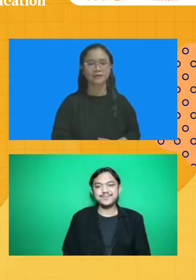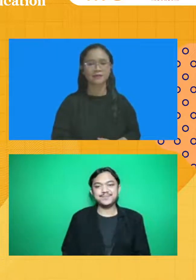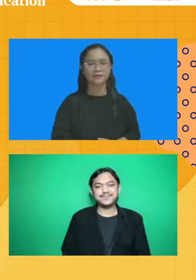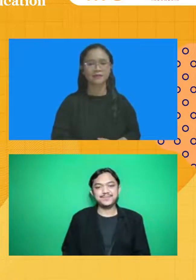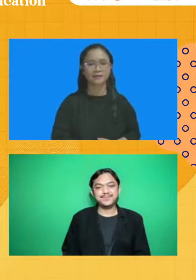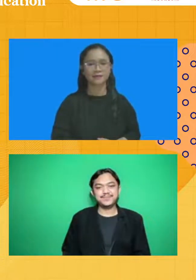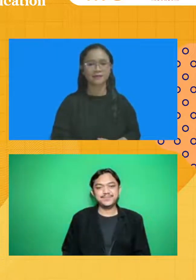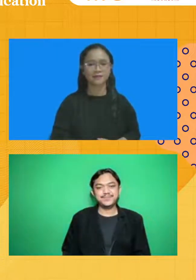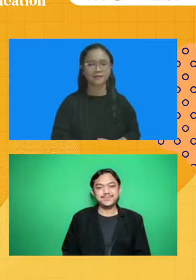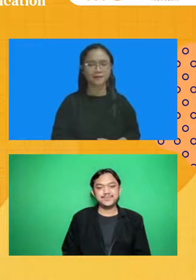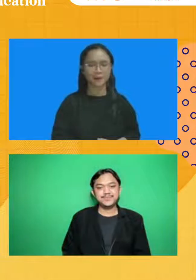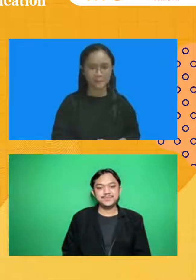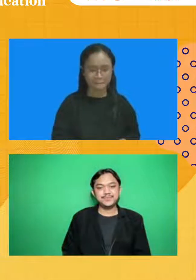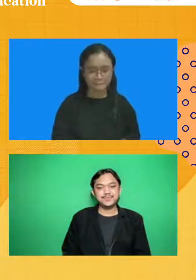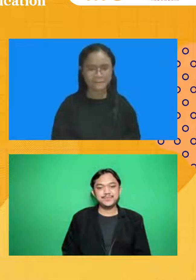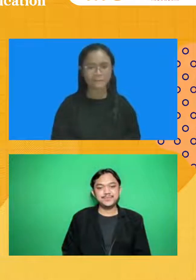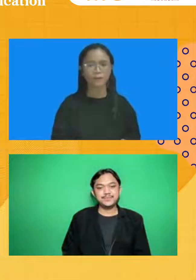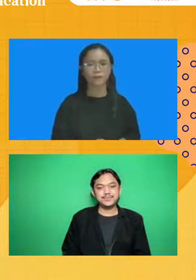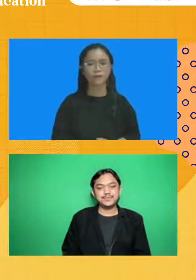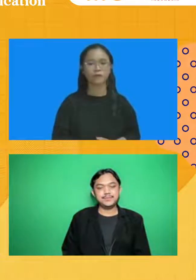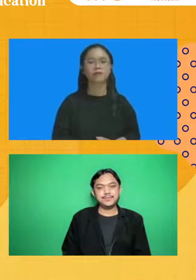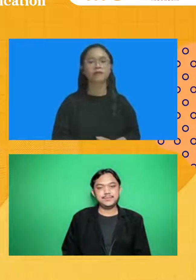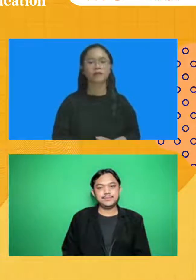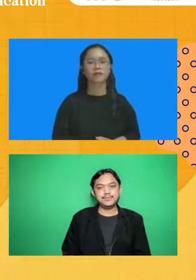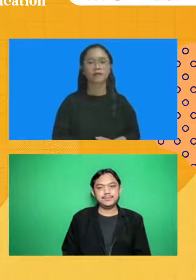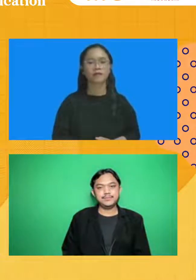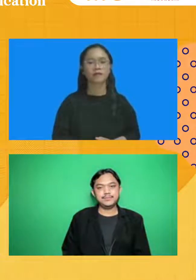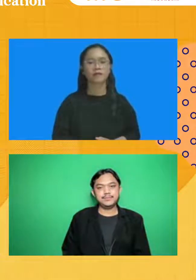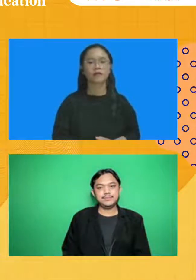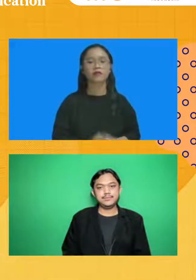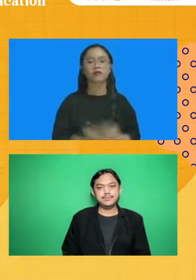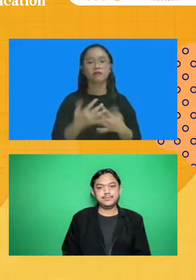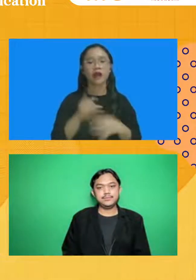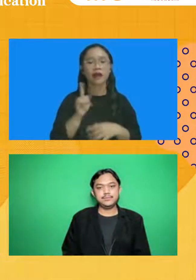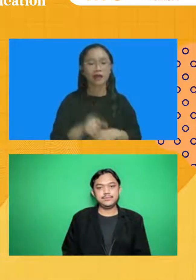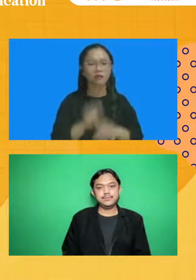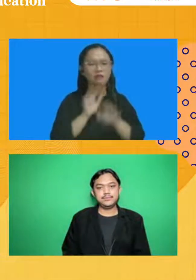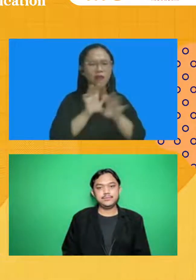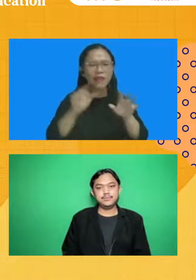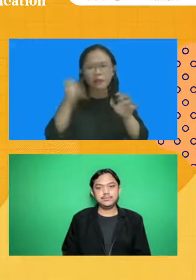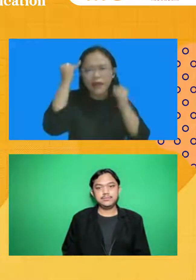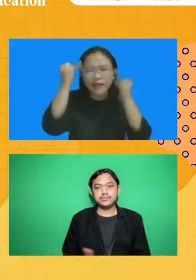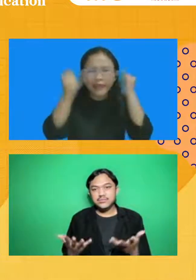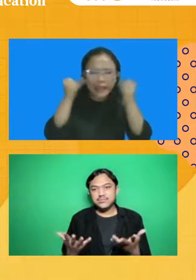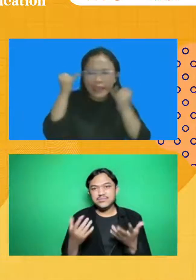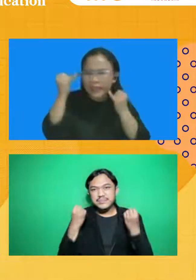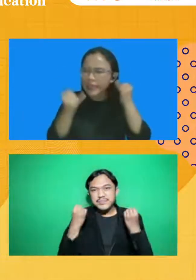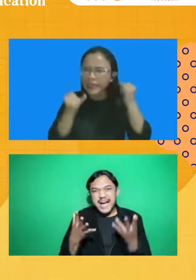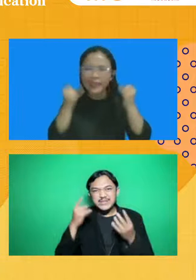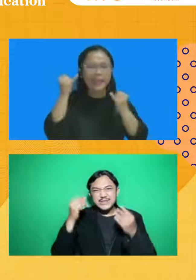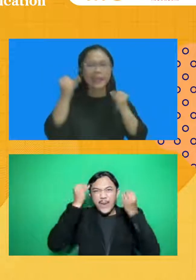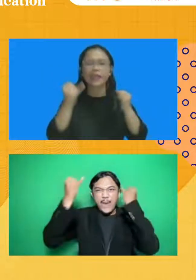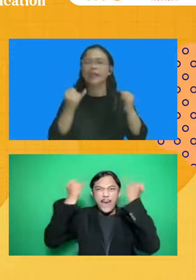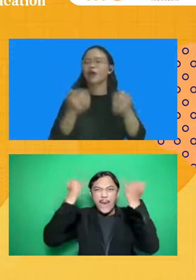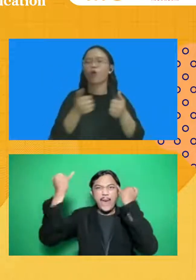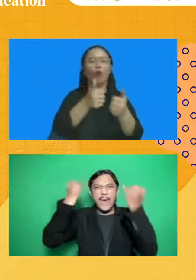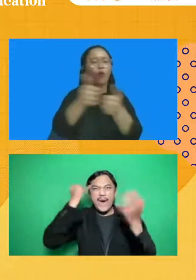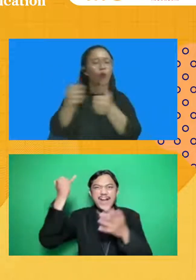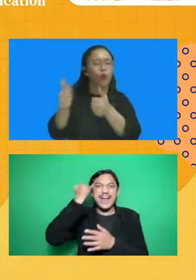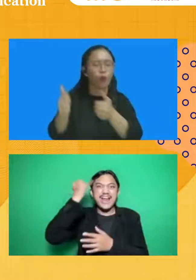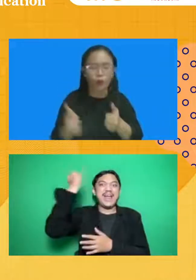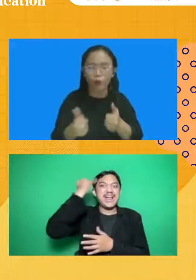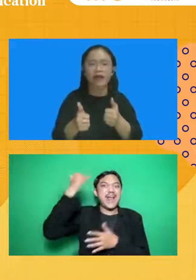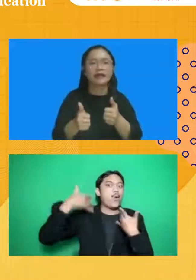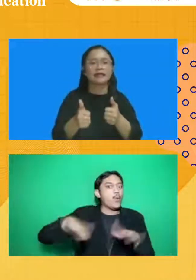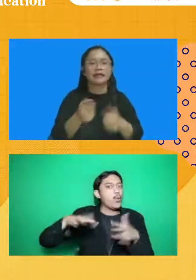So yeah, we got a lot of ideas from our participants, and I really appreciate that if people do not